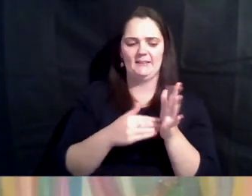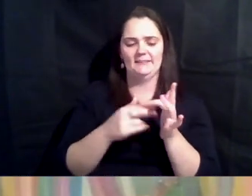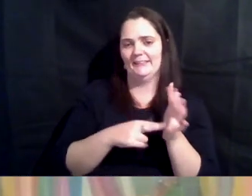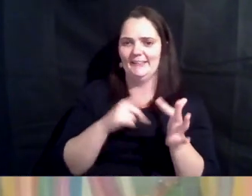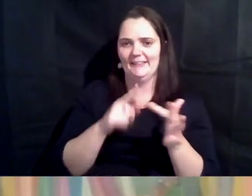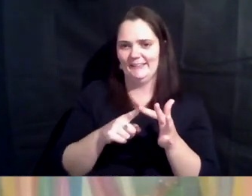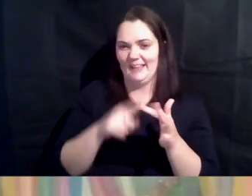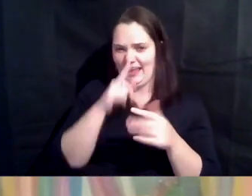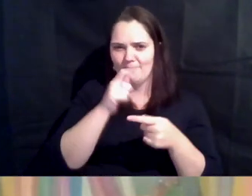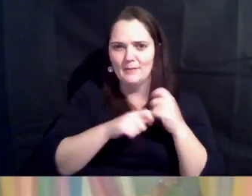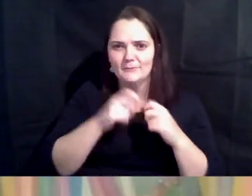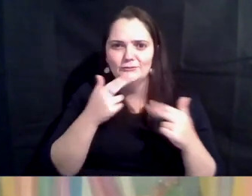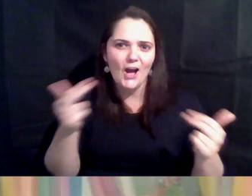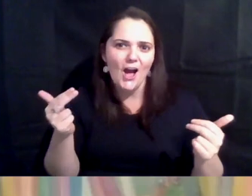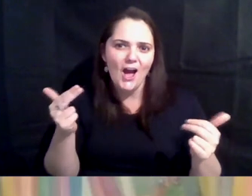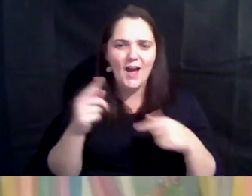about houseplants.